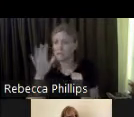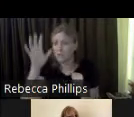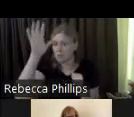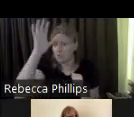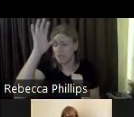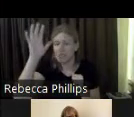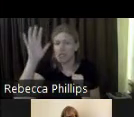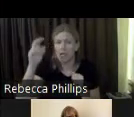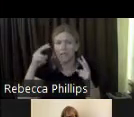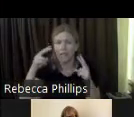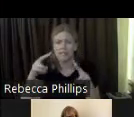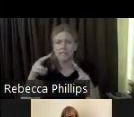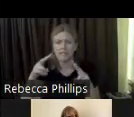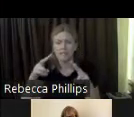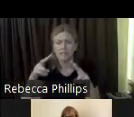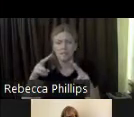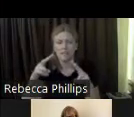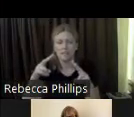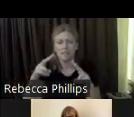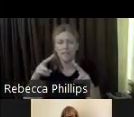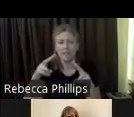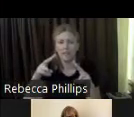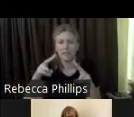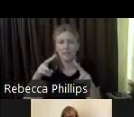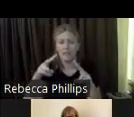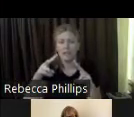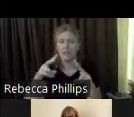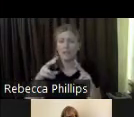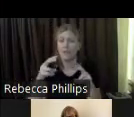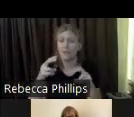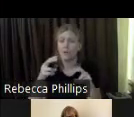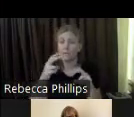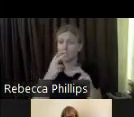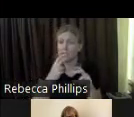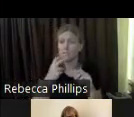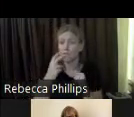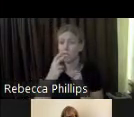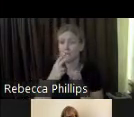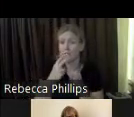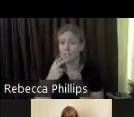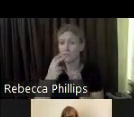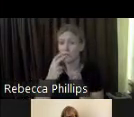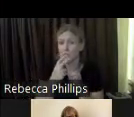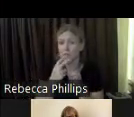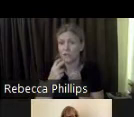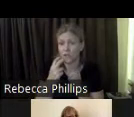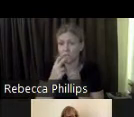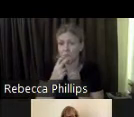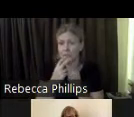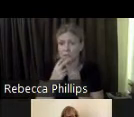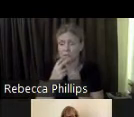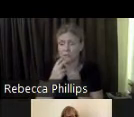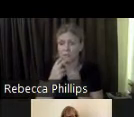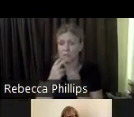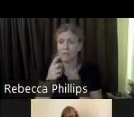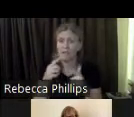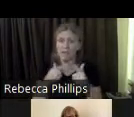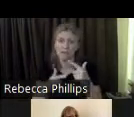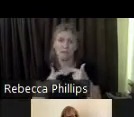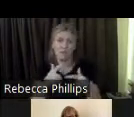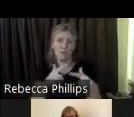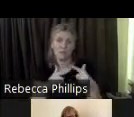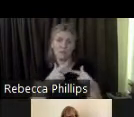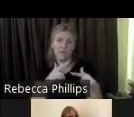the parents, the moms and dads, they see the benefits of having, you know, the oralism, so the kids to be able to learn to read lips and everything, but